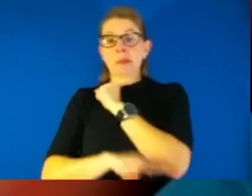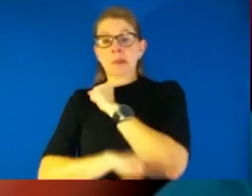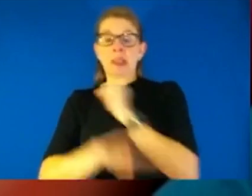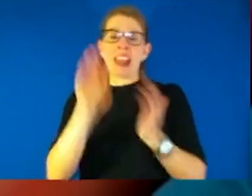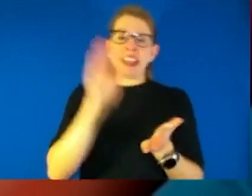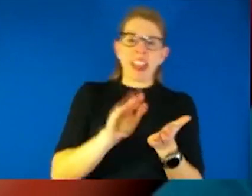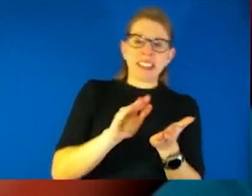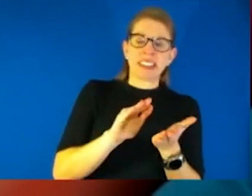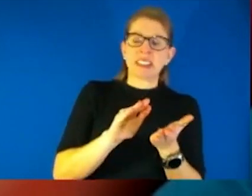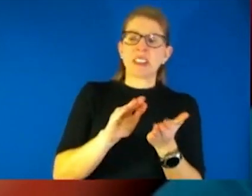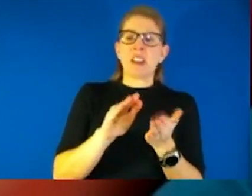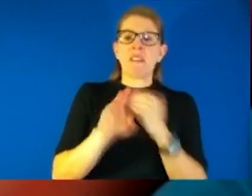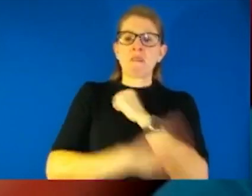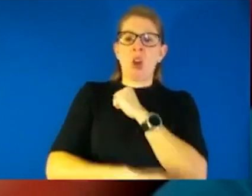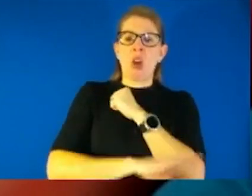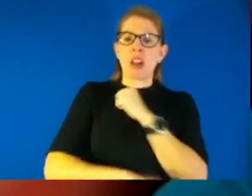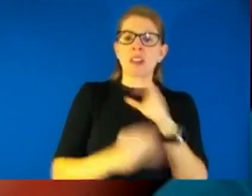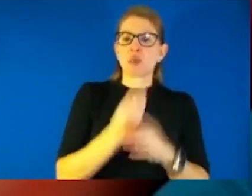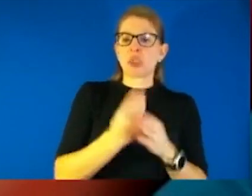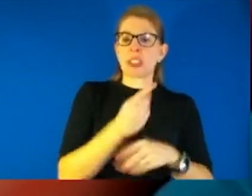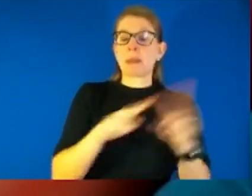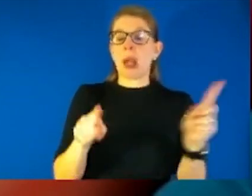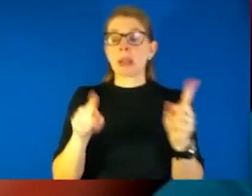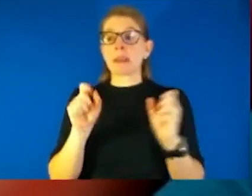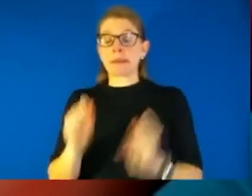spring, can contribute to these